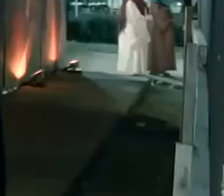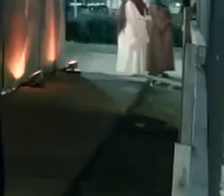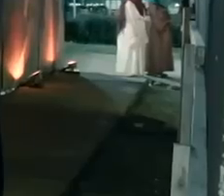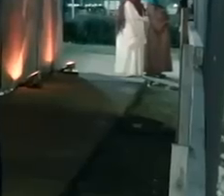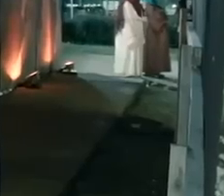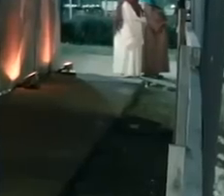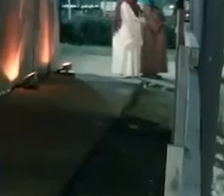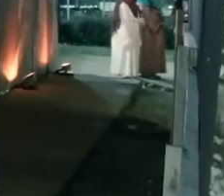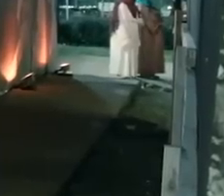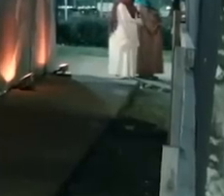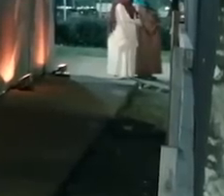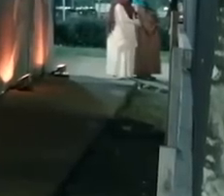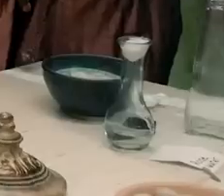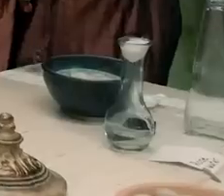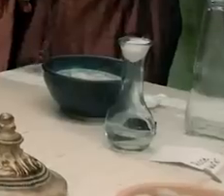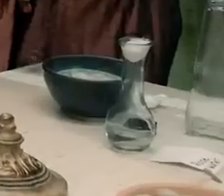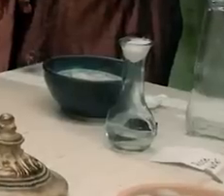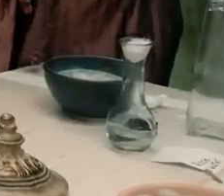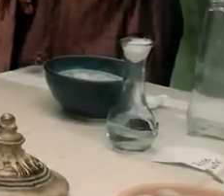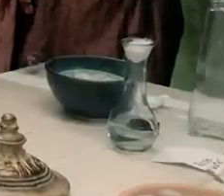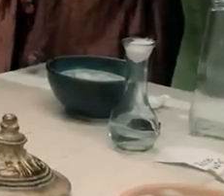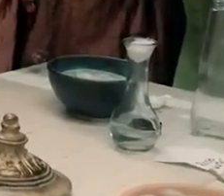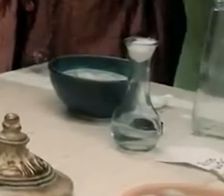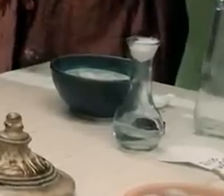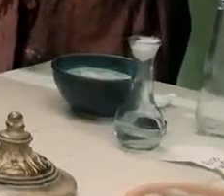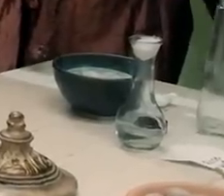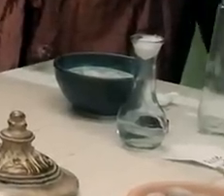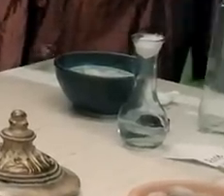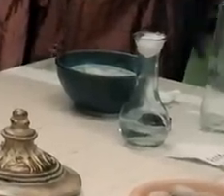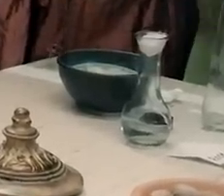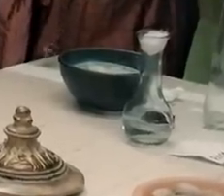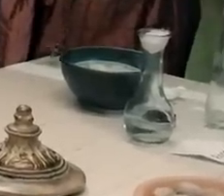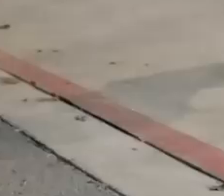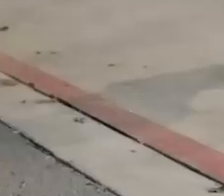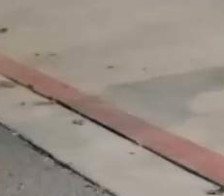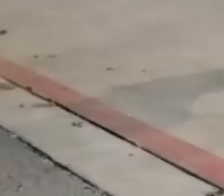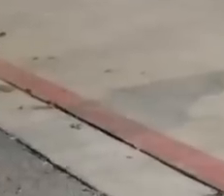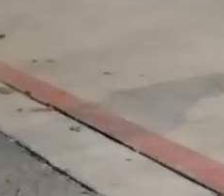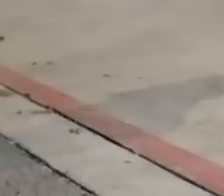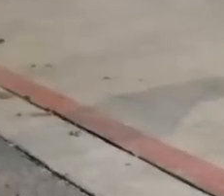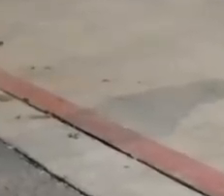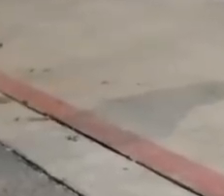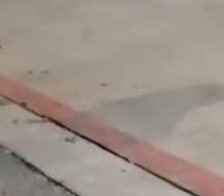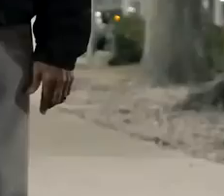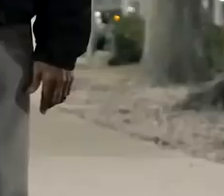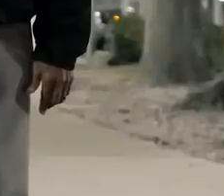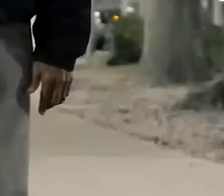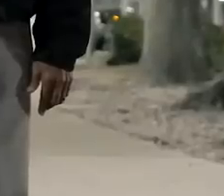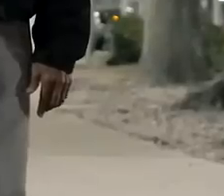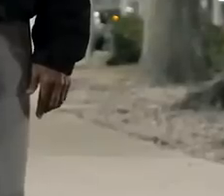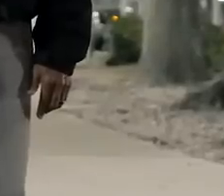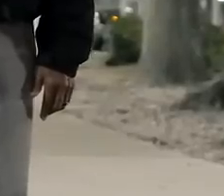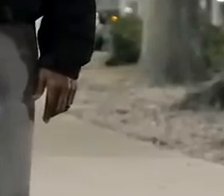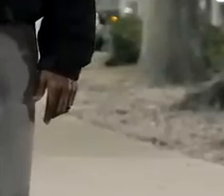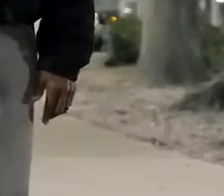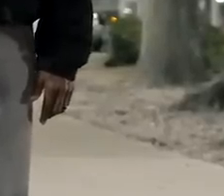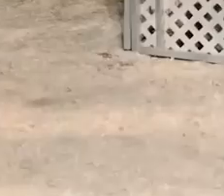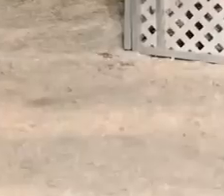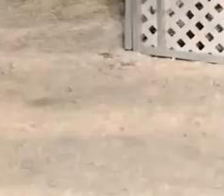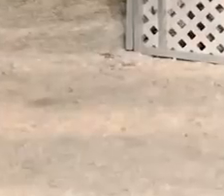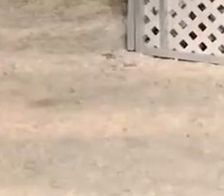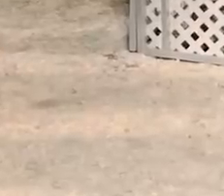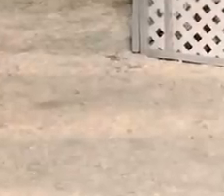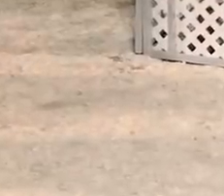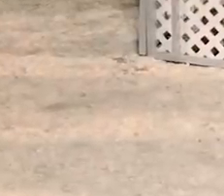Bethlehem. Visit the shops and participate in the arts and crafts. There will be many live animals throughout the city, and there